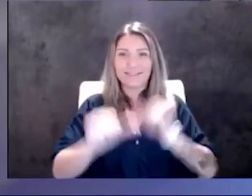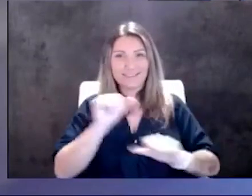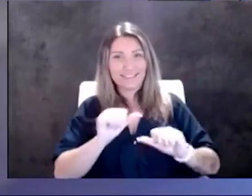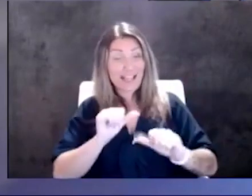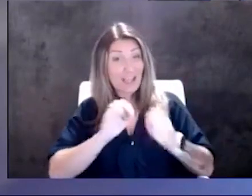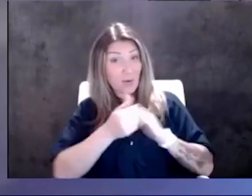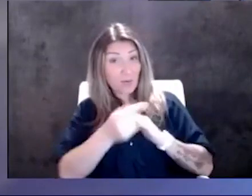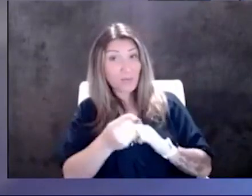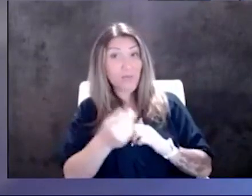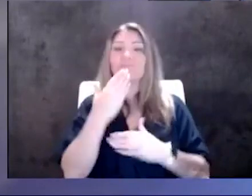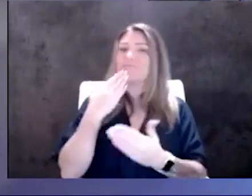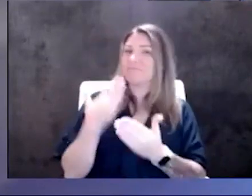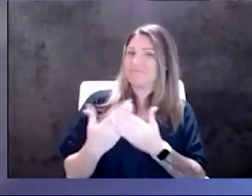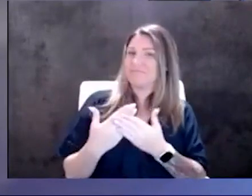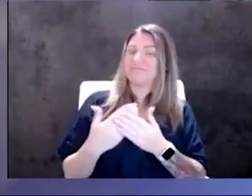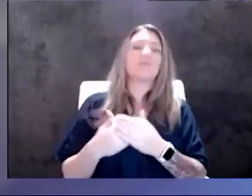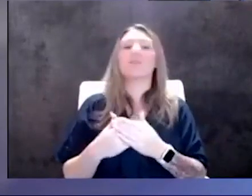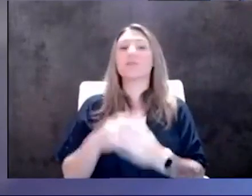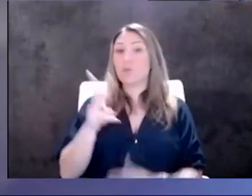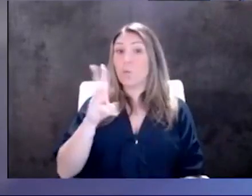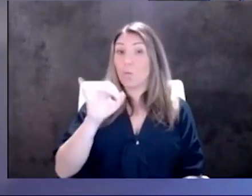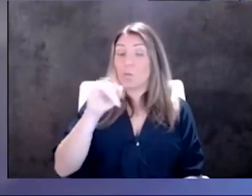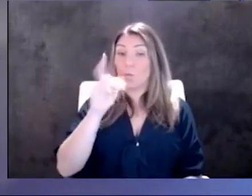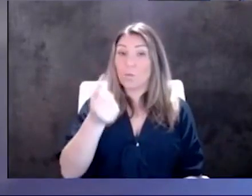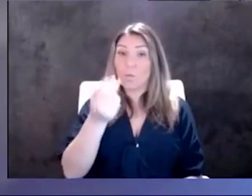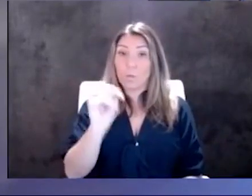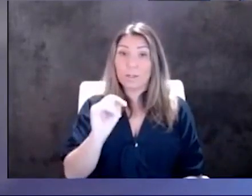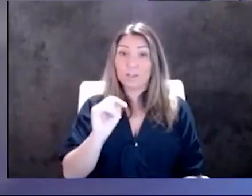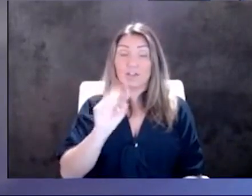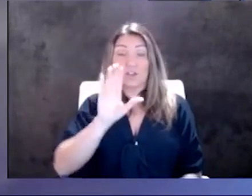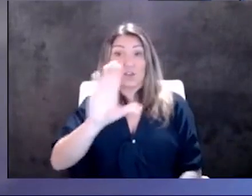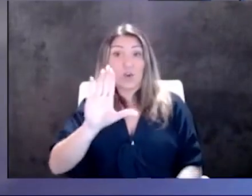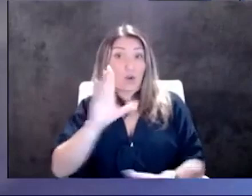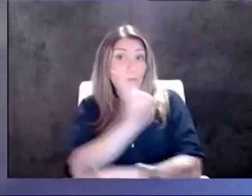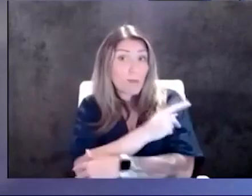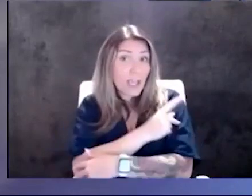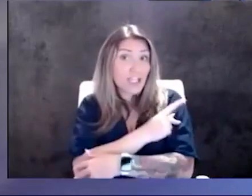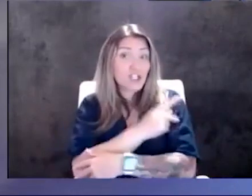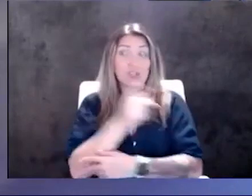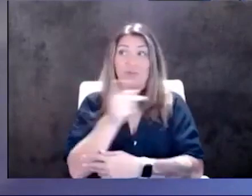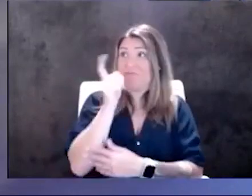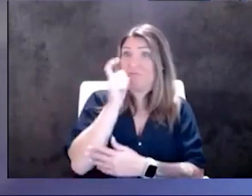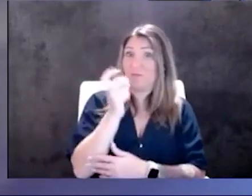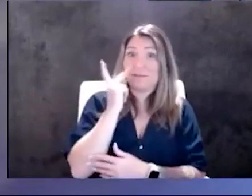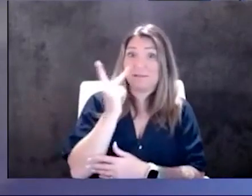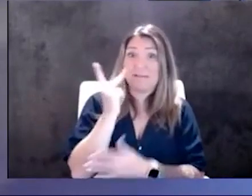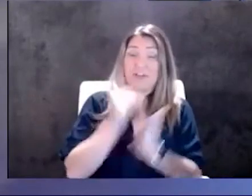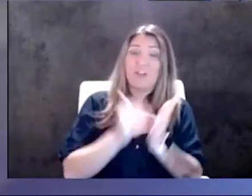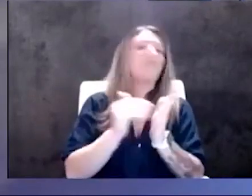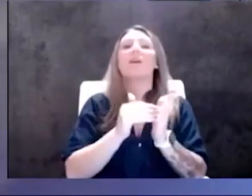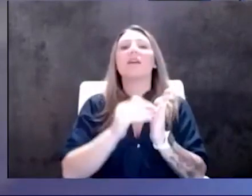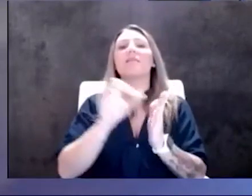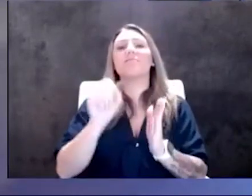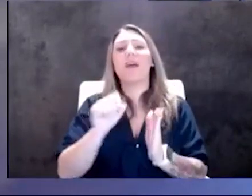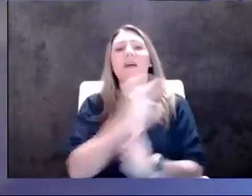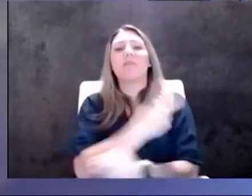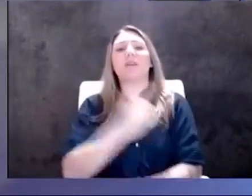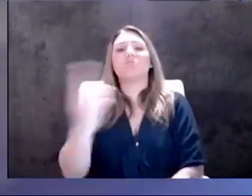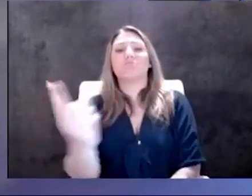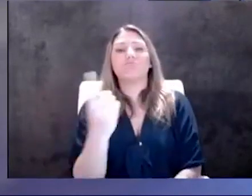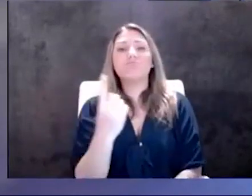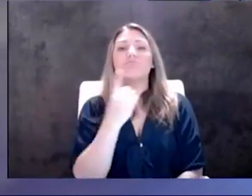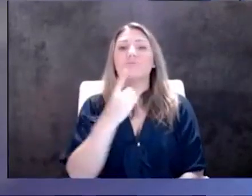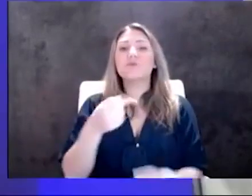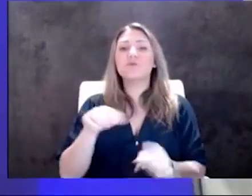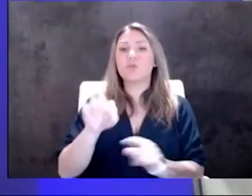or was, your patient, because you said you don't see him very often because he's doing so darn well. Yeah, he was a patient that came to us when we were doing the FDA clinical trial a couple of